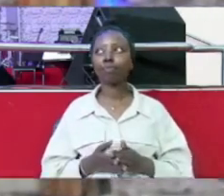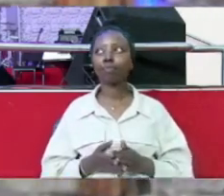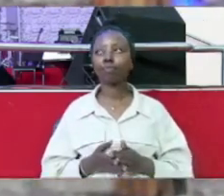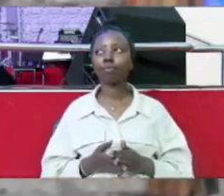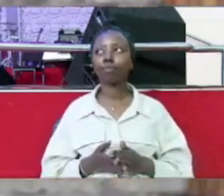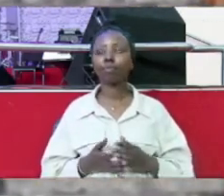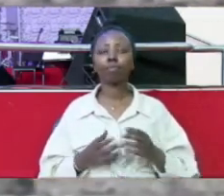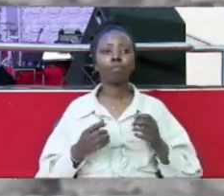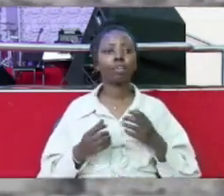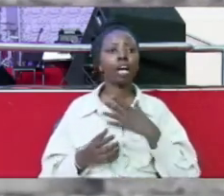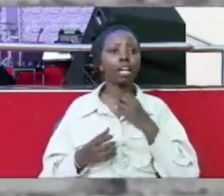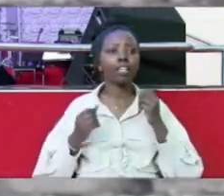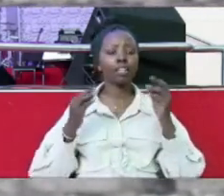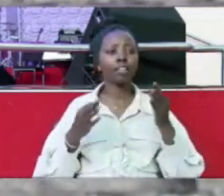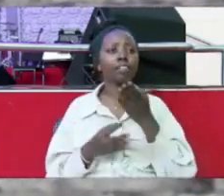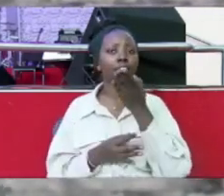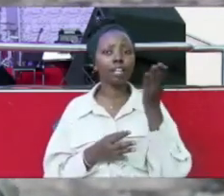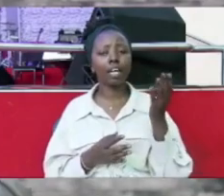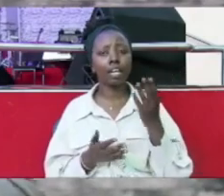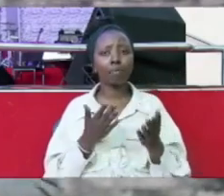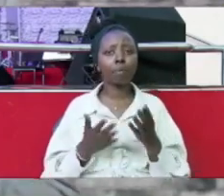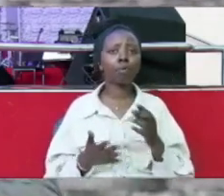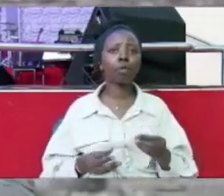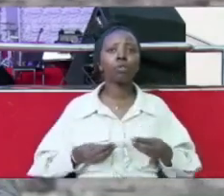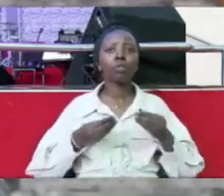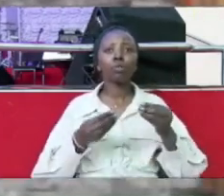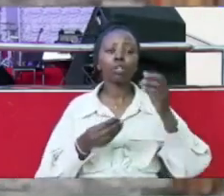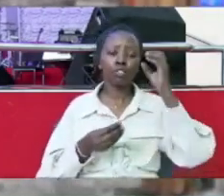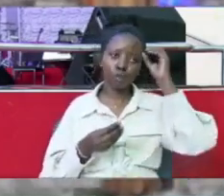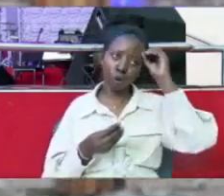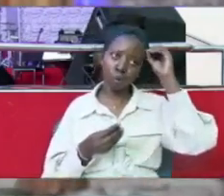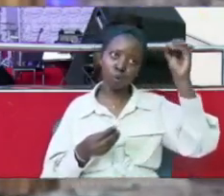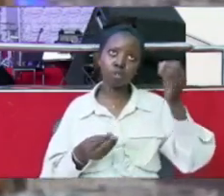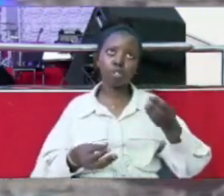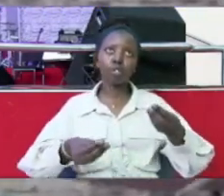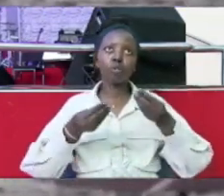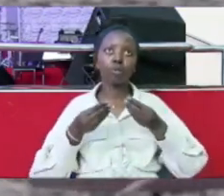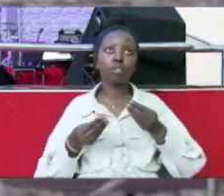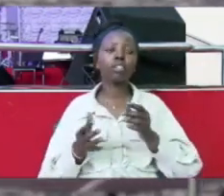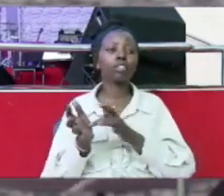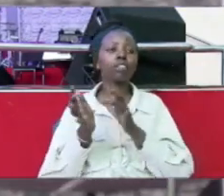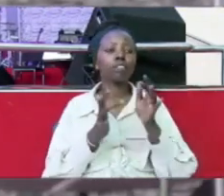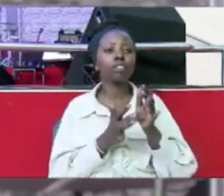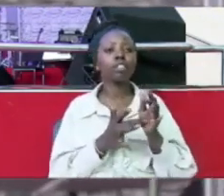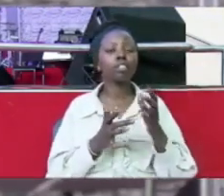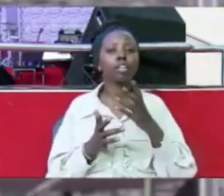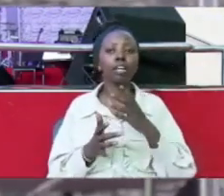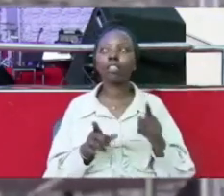And if you are there, I would like to give you an opportunity to receive Jesus as Lord and Savior of your life.